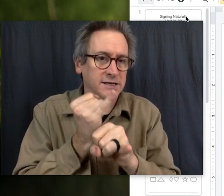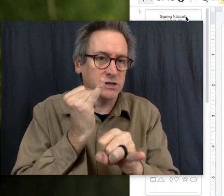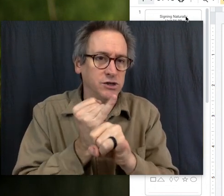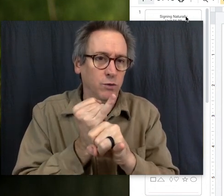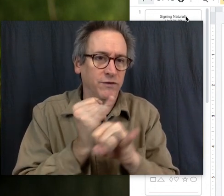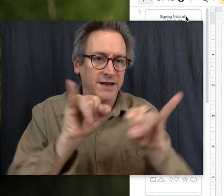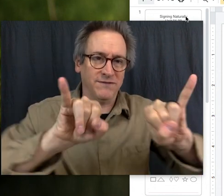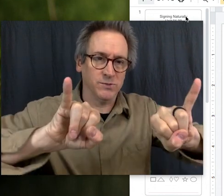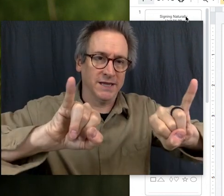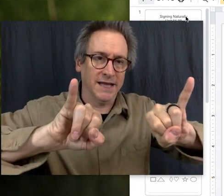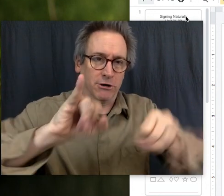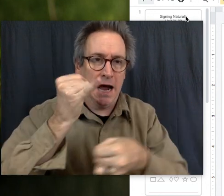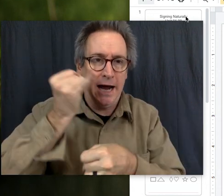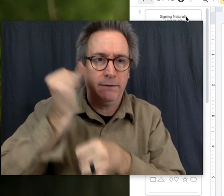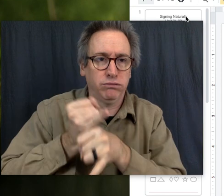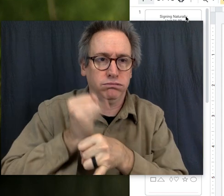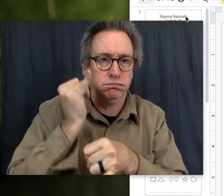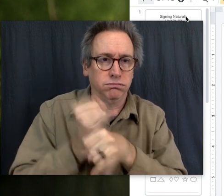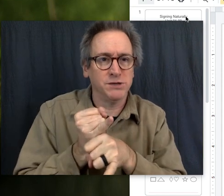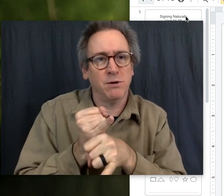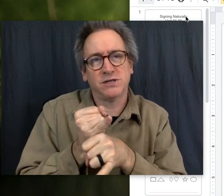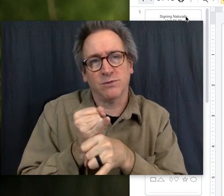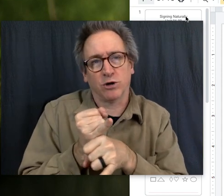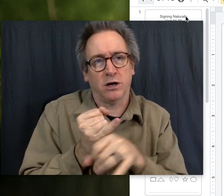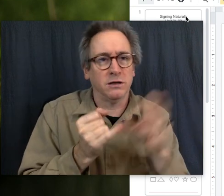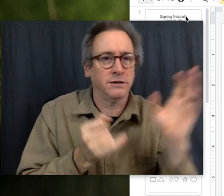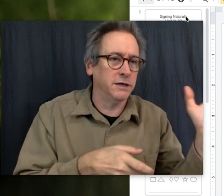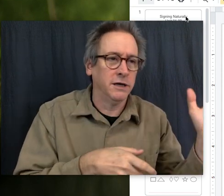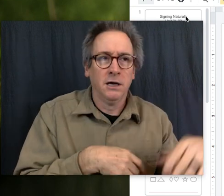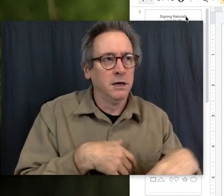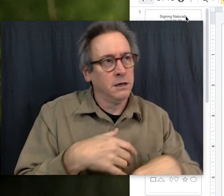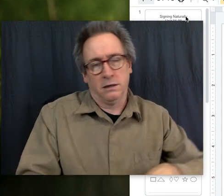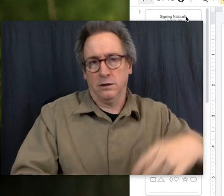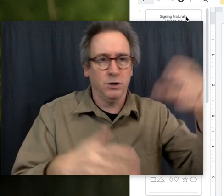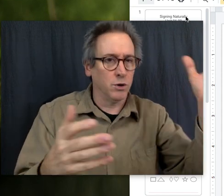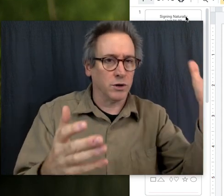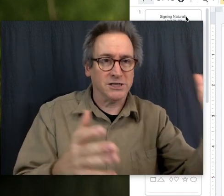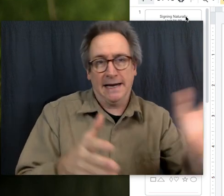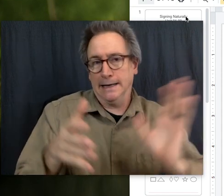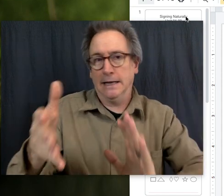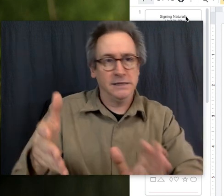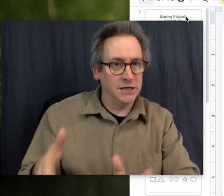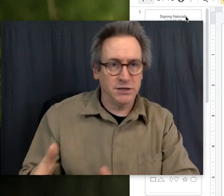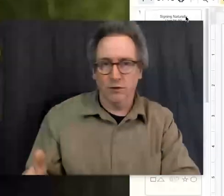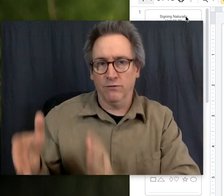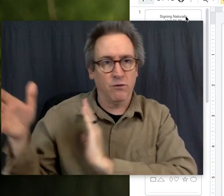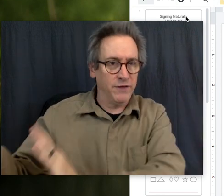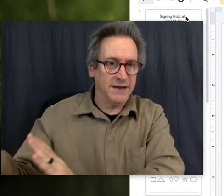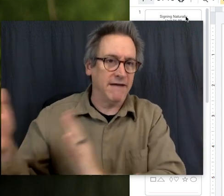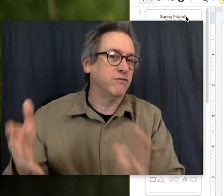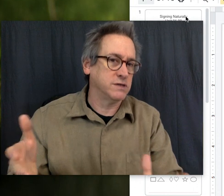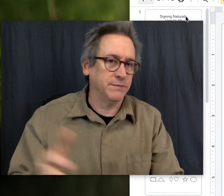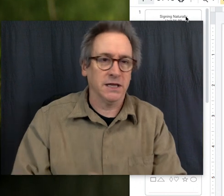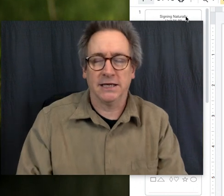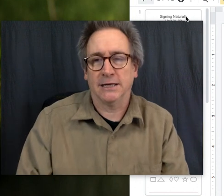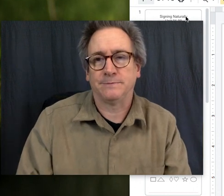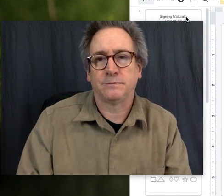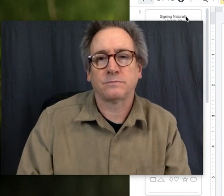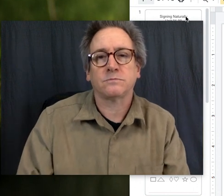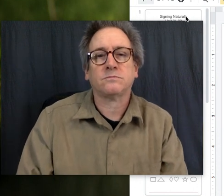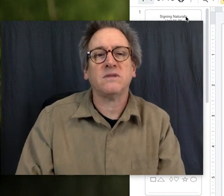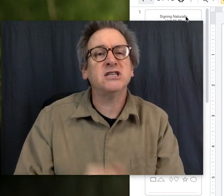And school for the deaf is with the letter I, because most of them were called the New York State Institute for the Deaf or something like